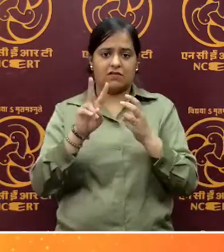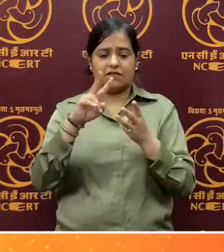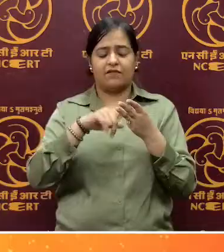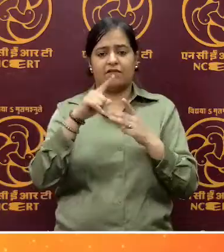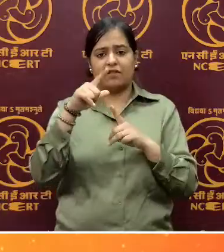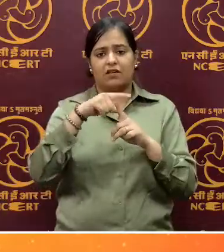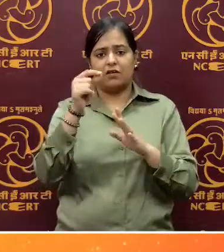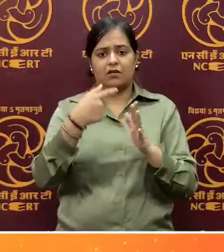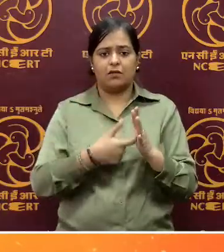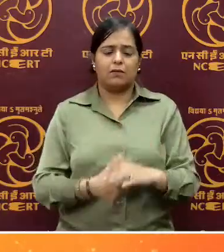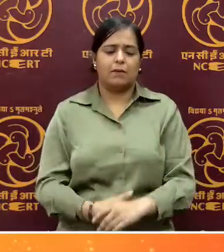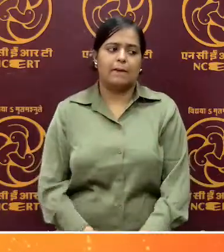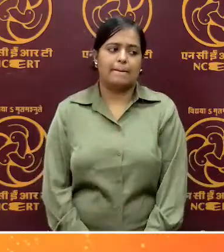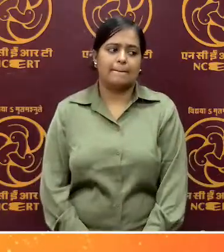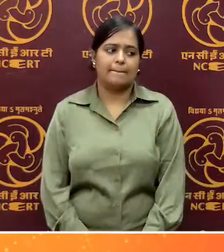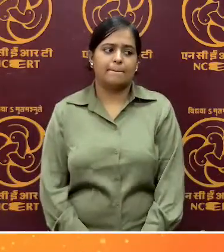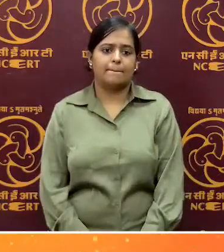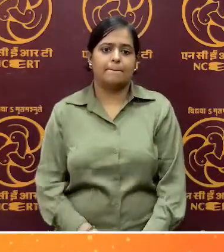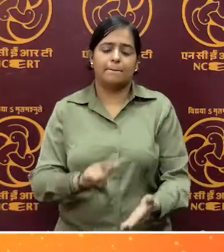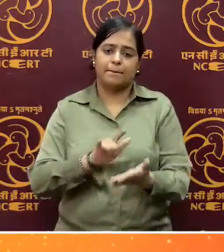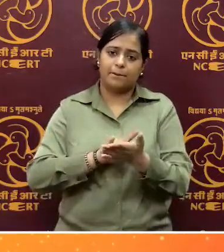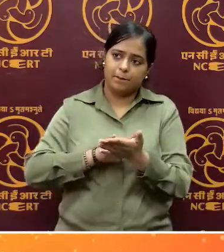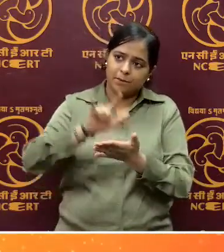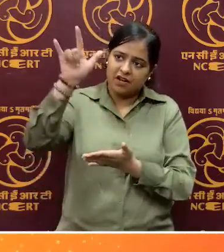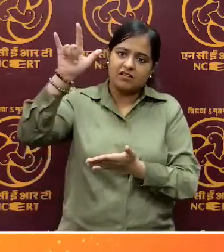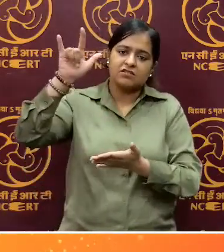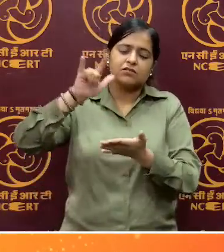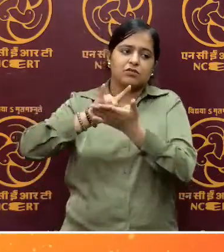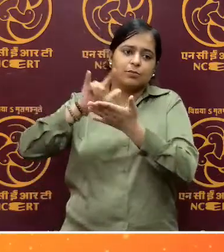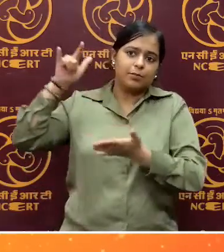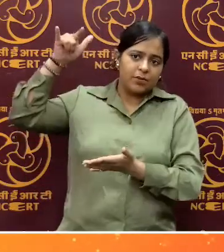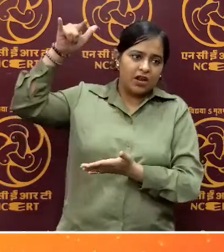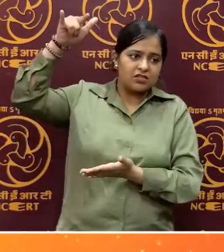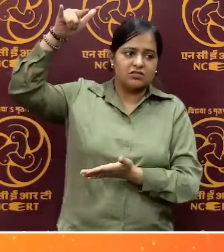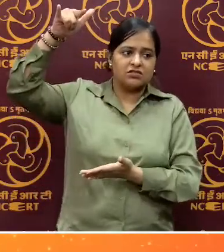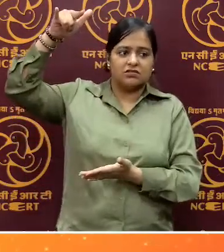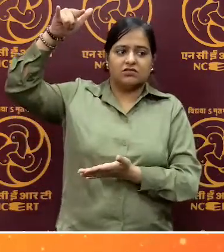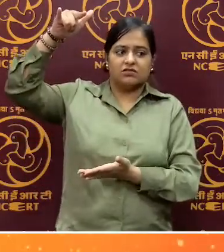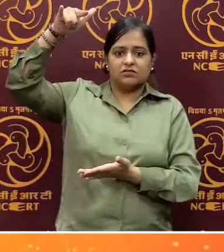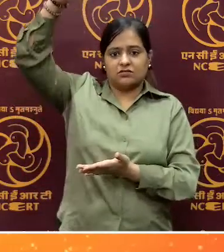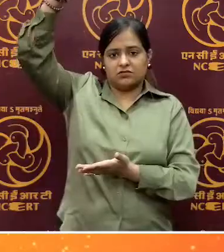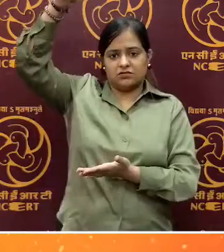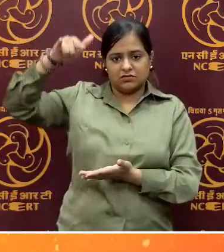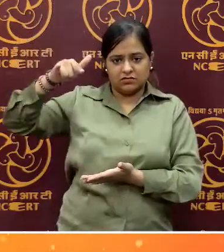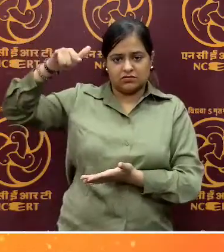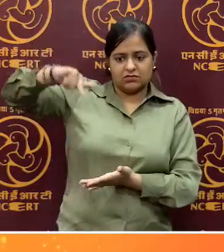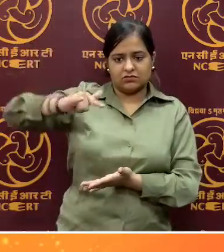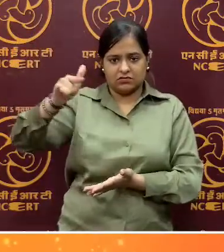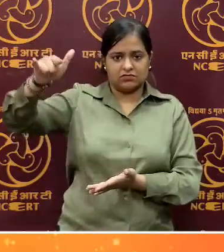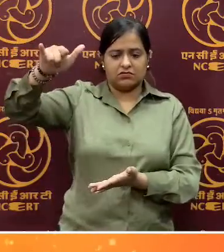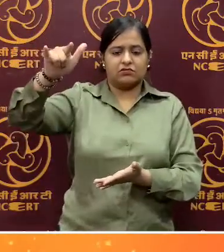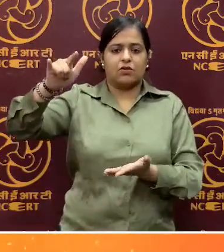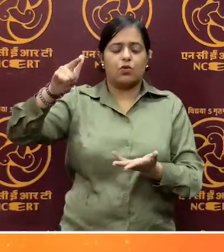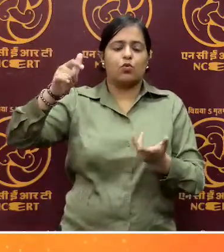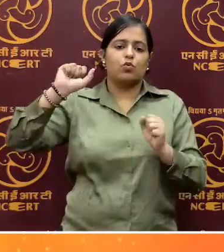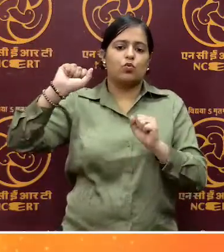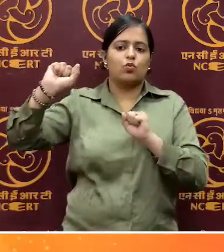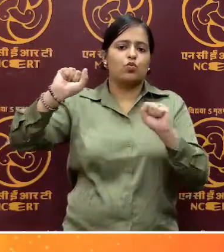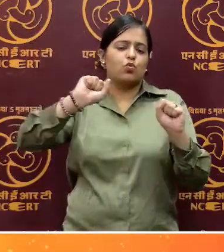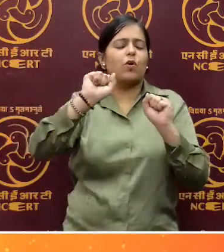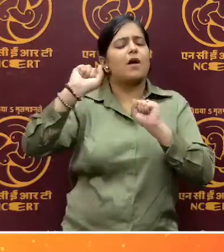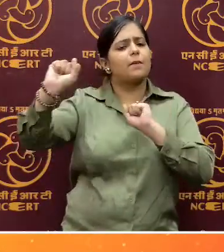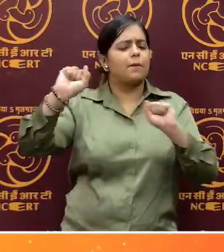Fine? Planes flying at different heights, moving in different angles. Reference point is